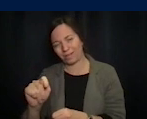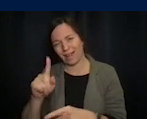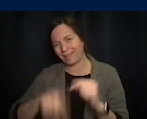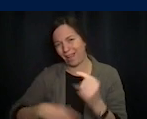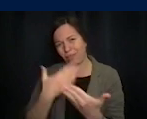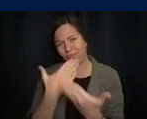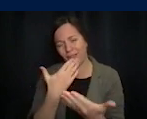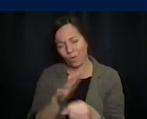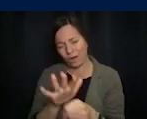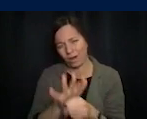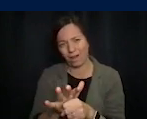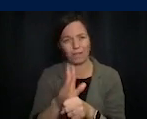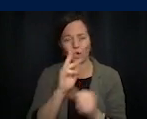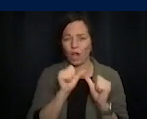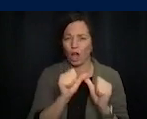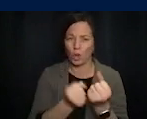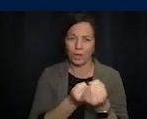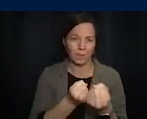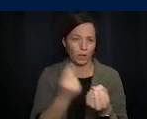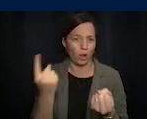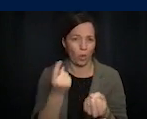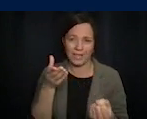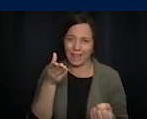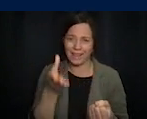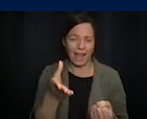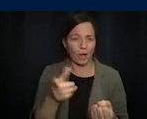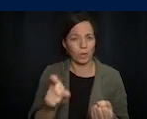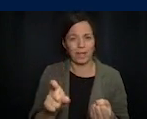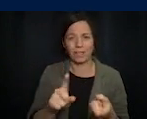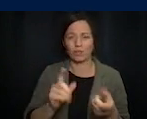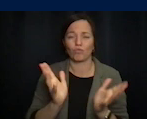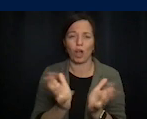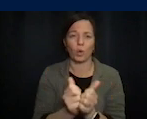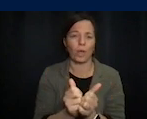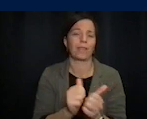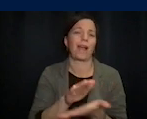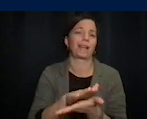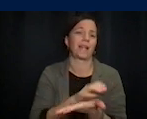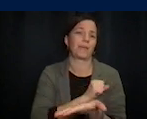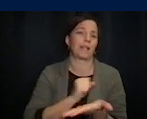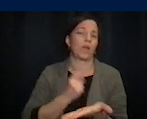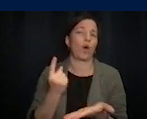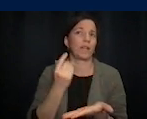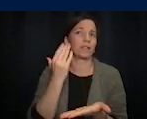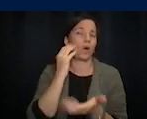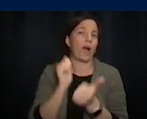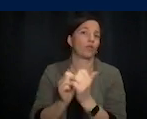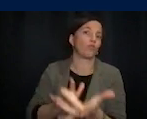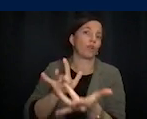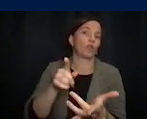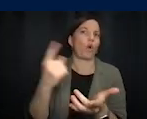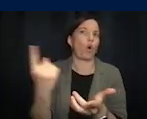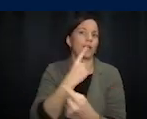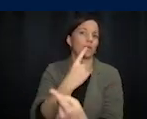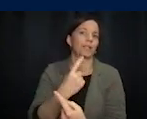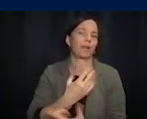You're always there whenever we need to talk to Academic Senate. We always know where to find you and you're always responsive. So thank you